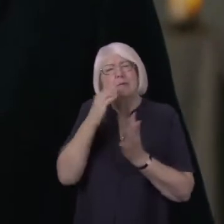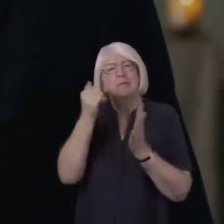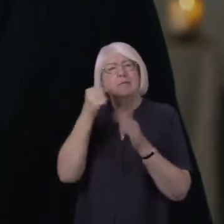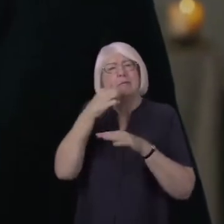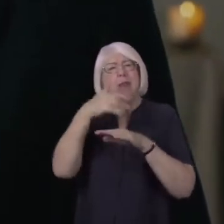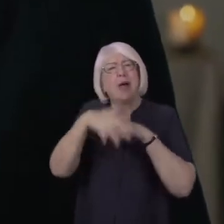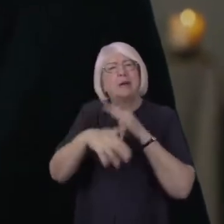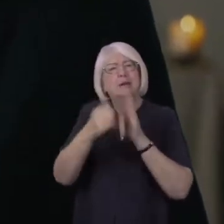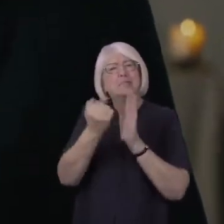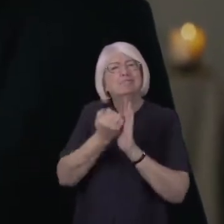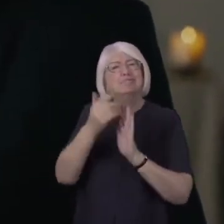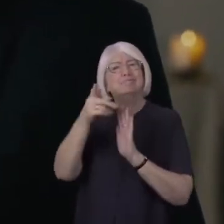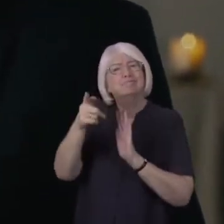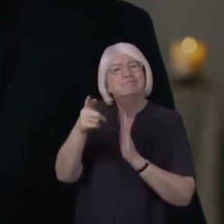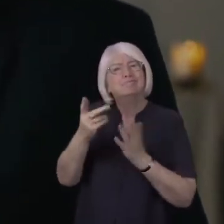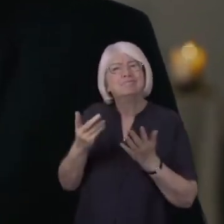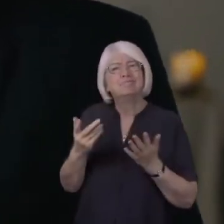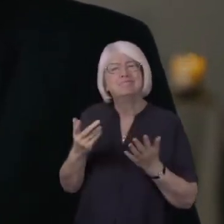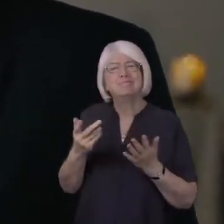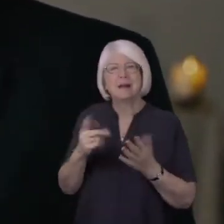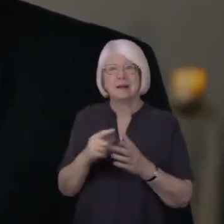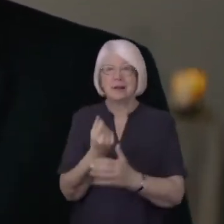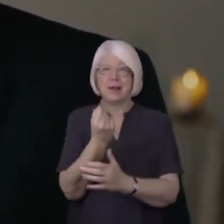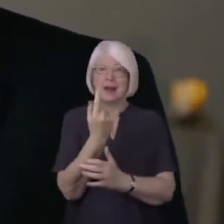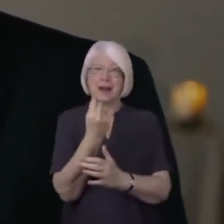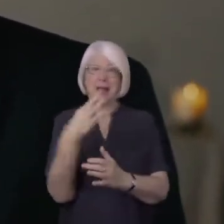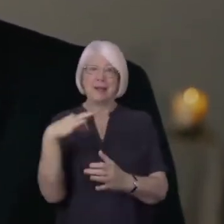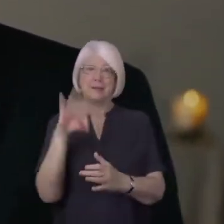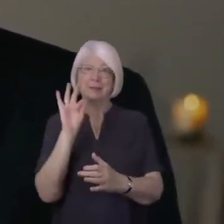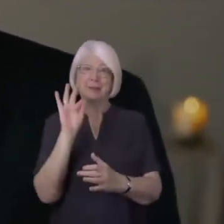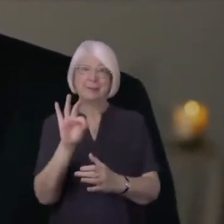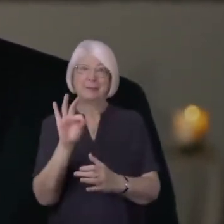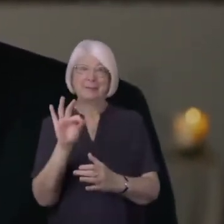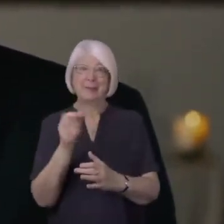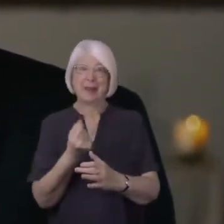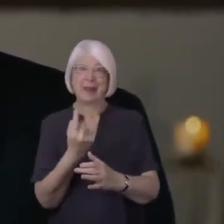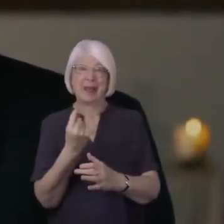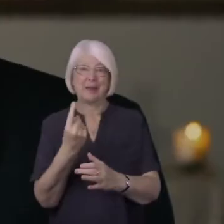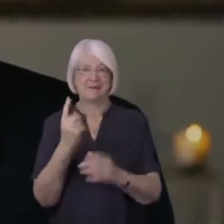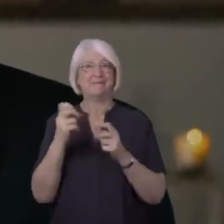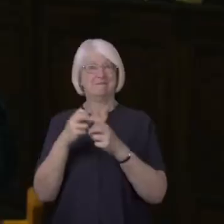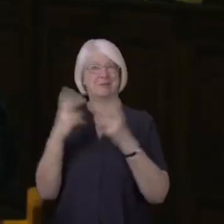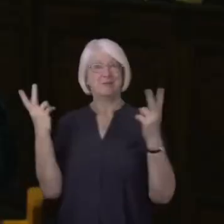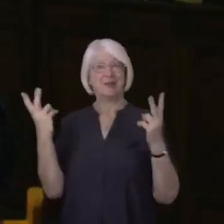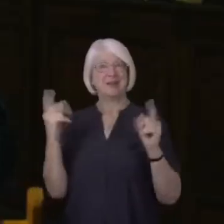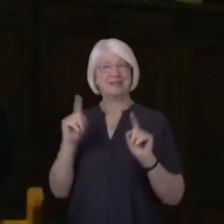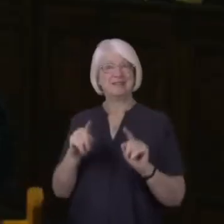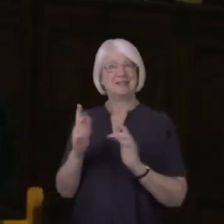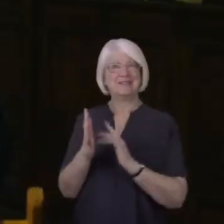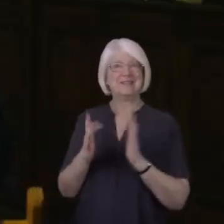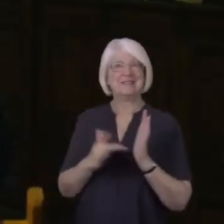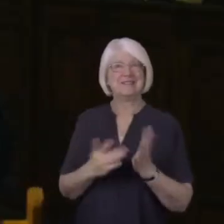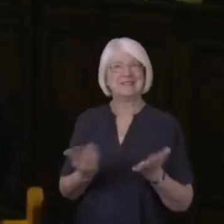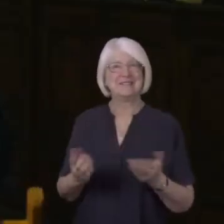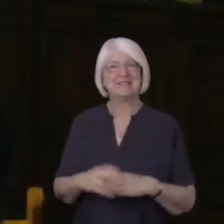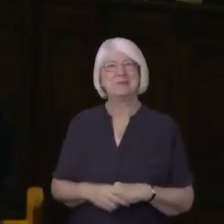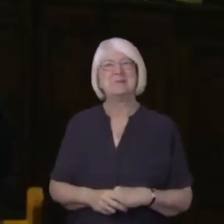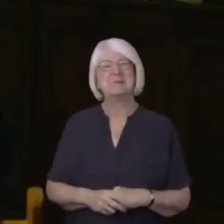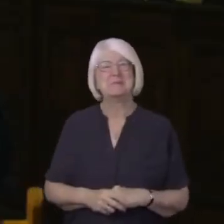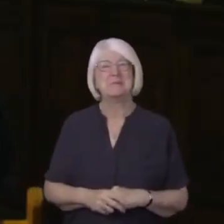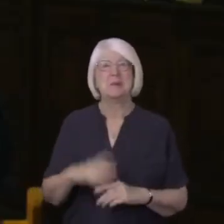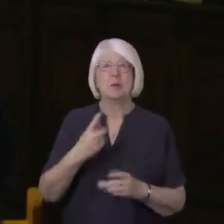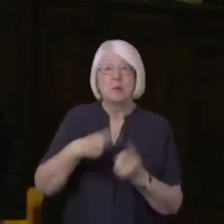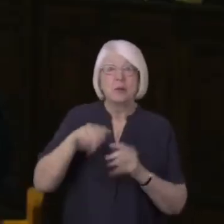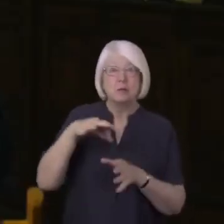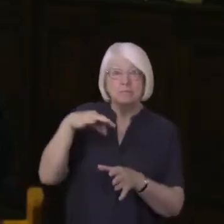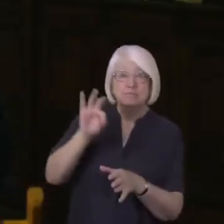cross. And they have a light, which is the light of Christ. And we light that light